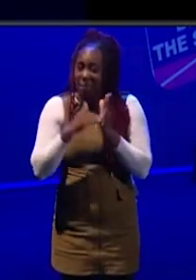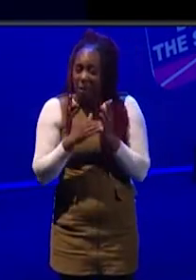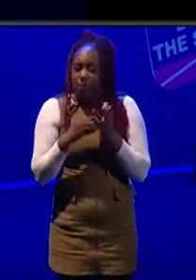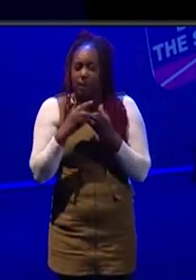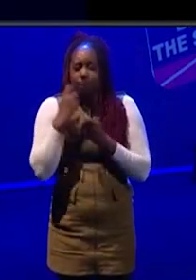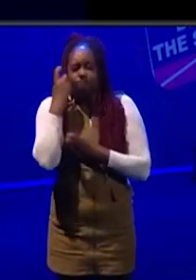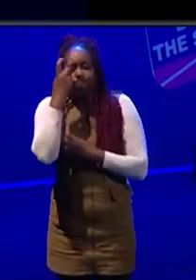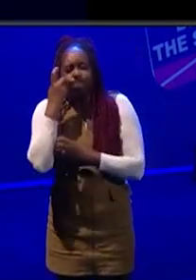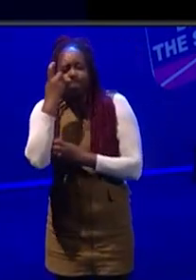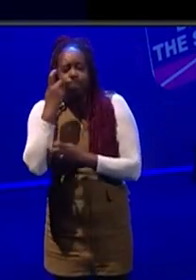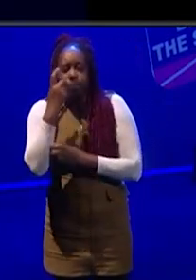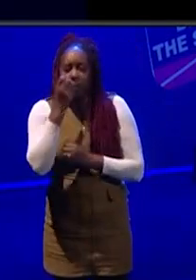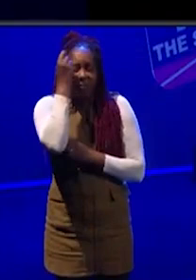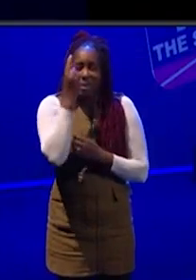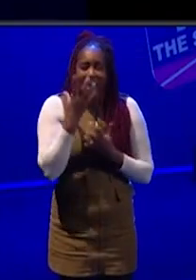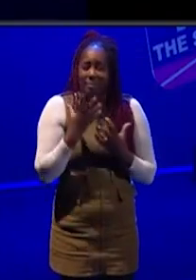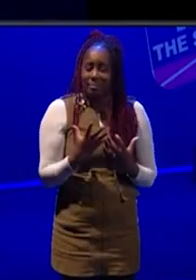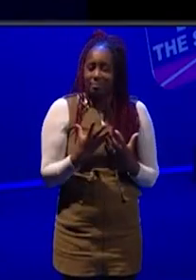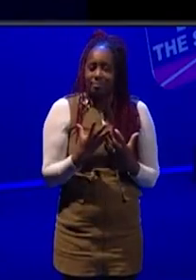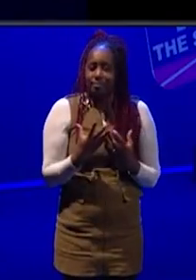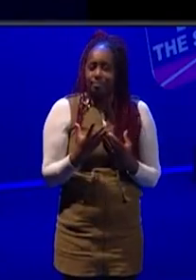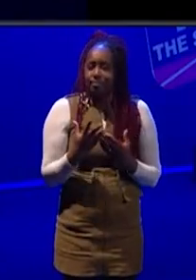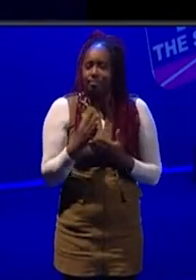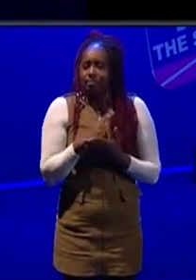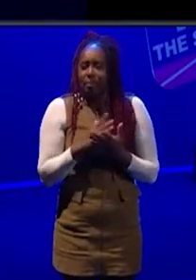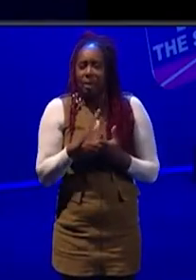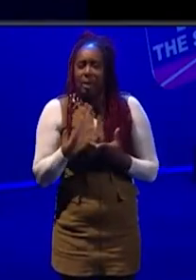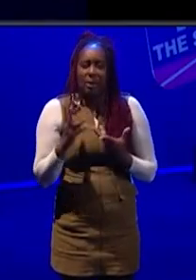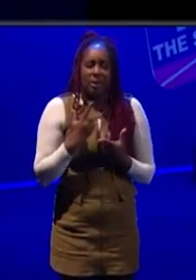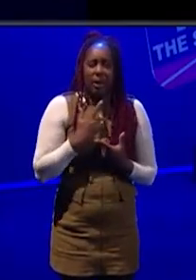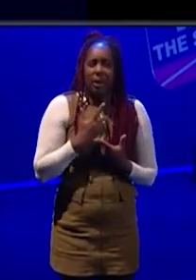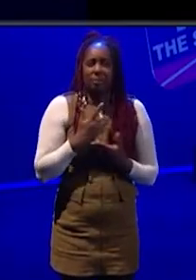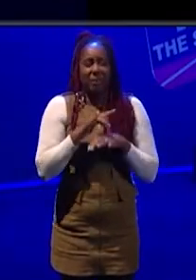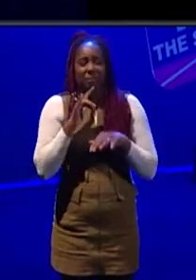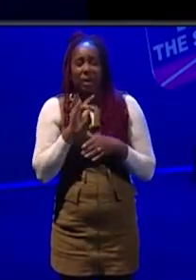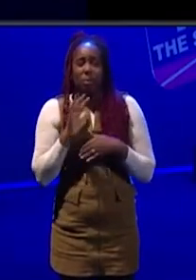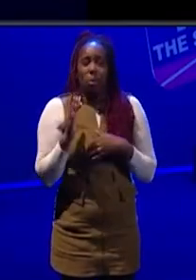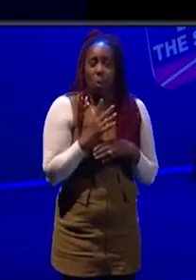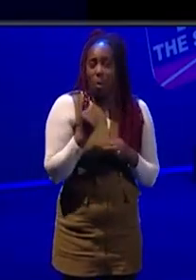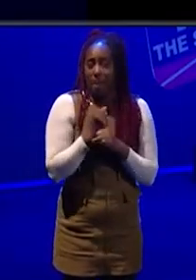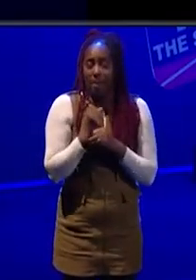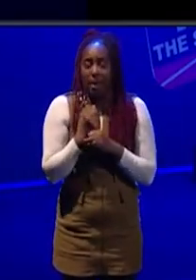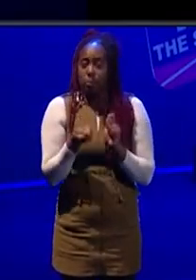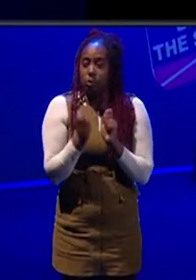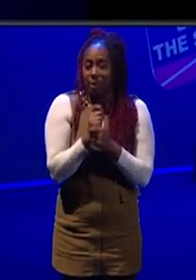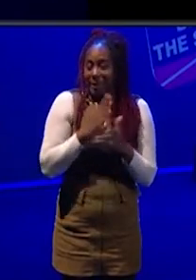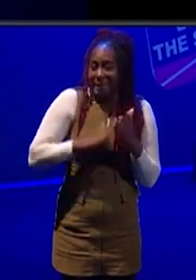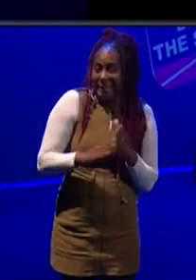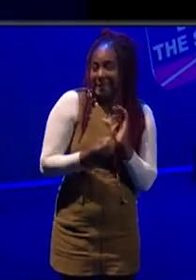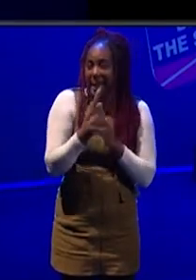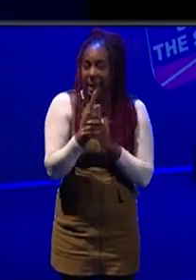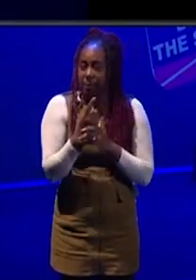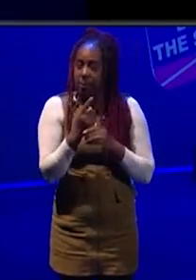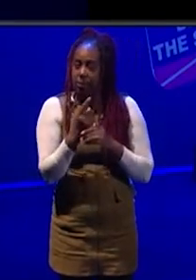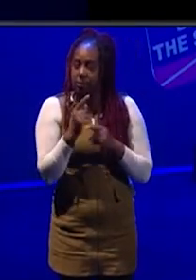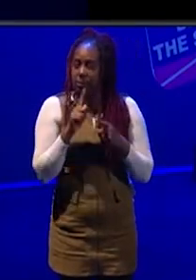that, mm-hmm. to not forget it. Which means it's galvanised all of us to make the change that needs to happen, both as